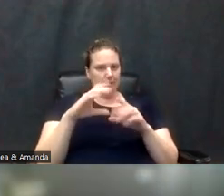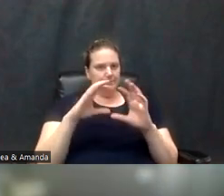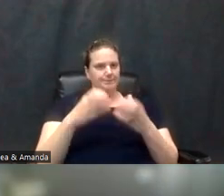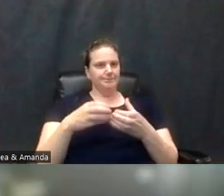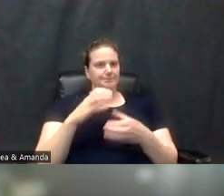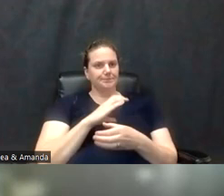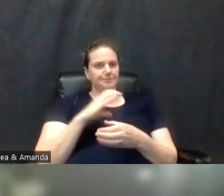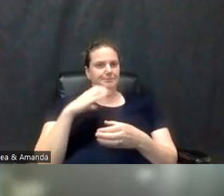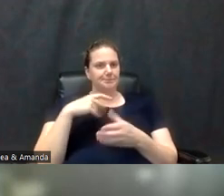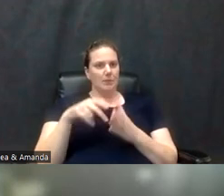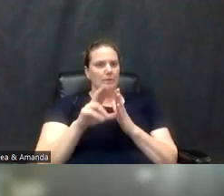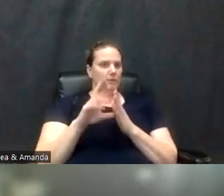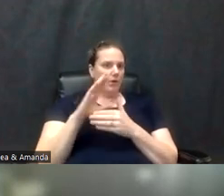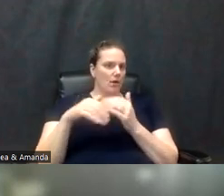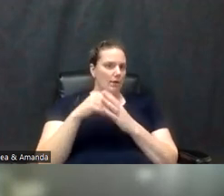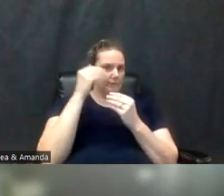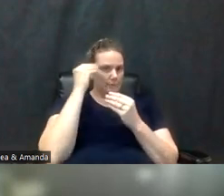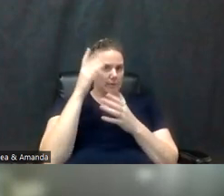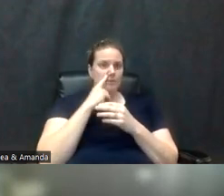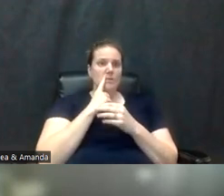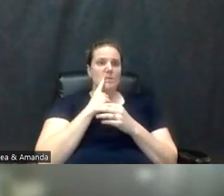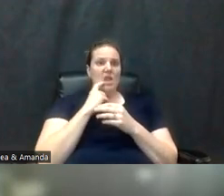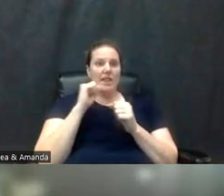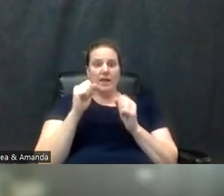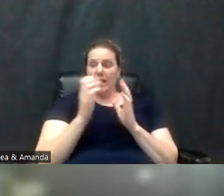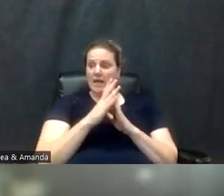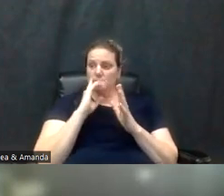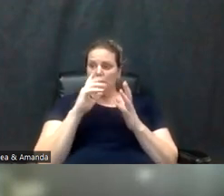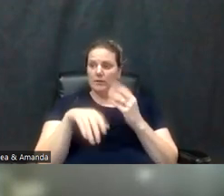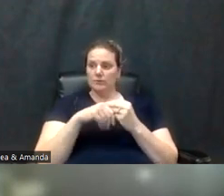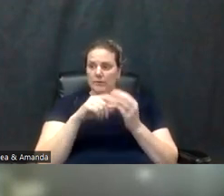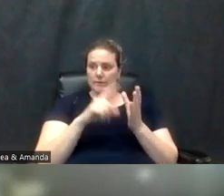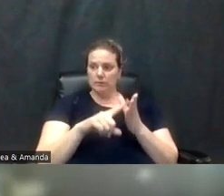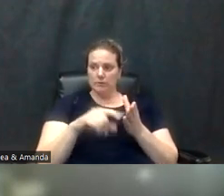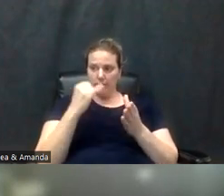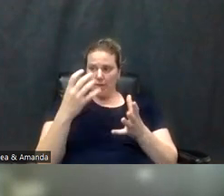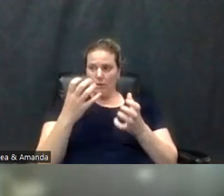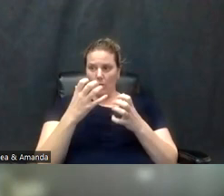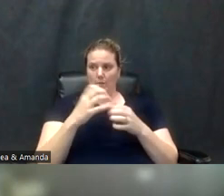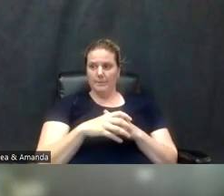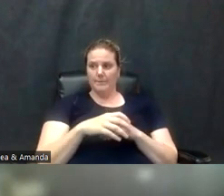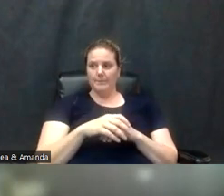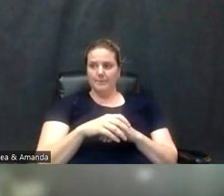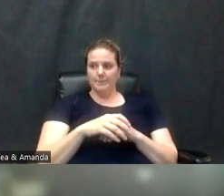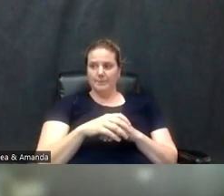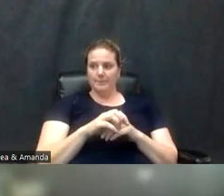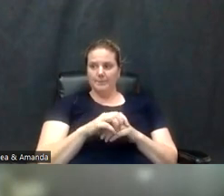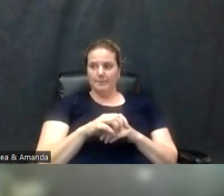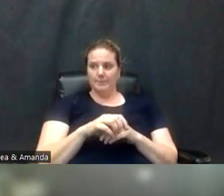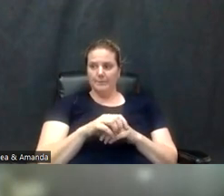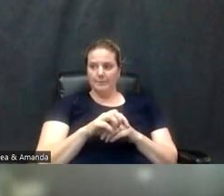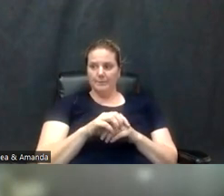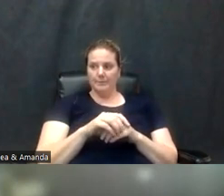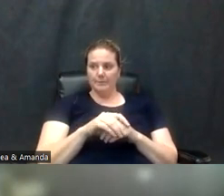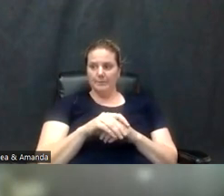of the information, and they can even ask for extra investigation if they want to. And then once they